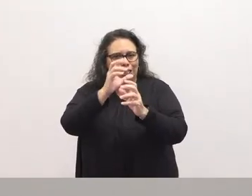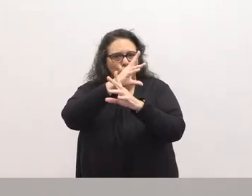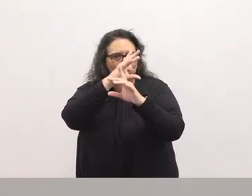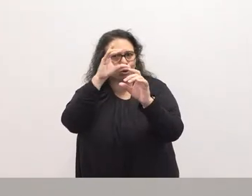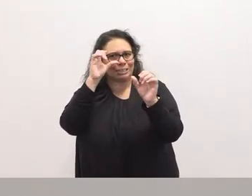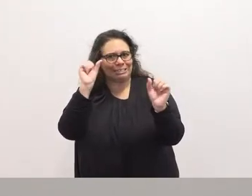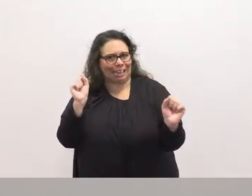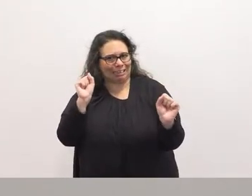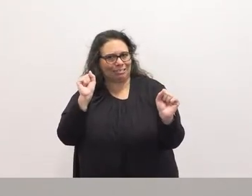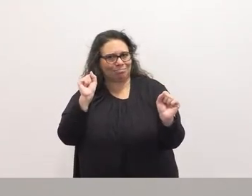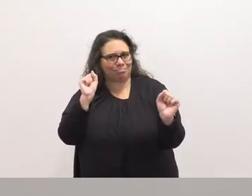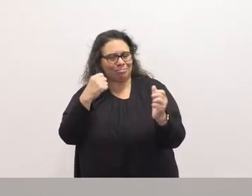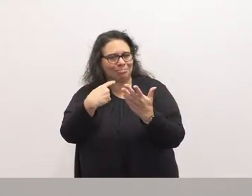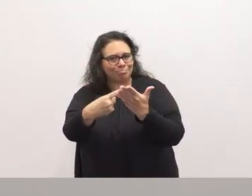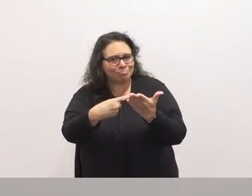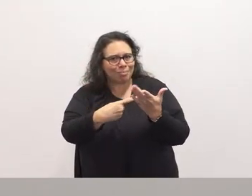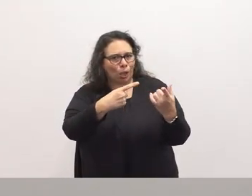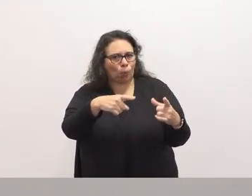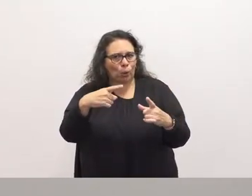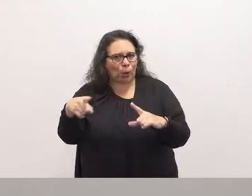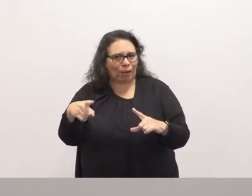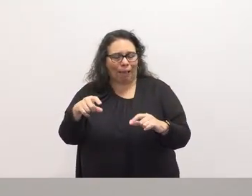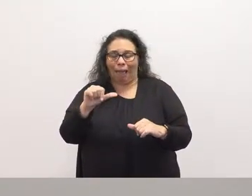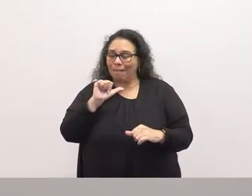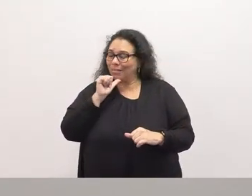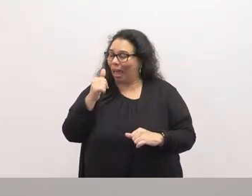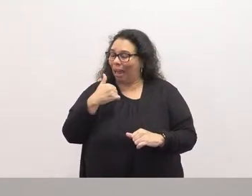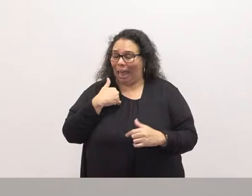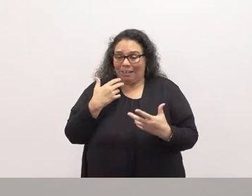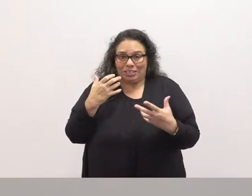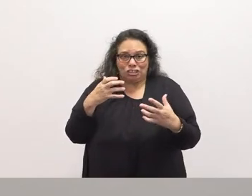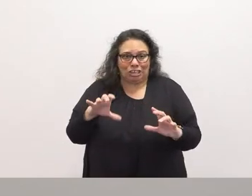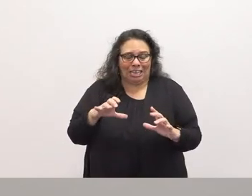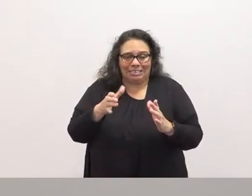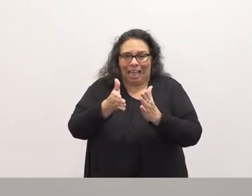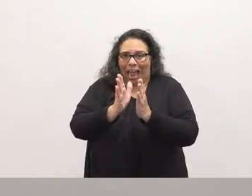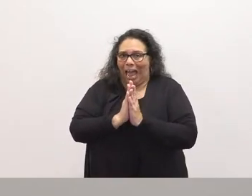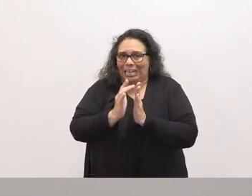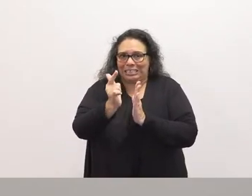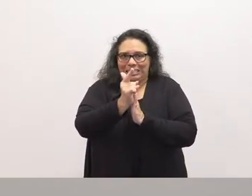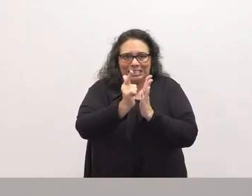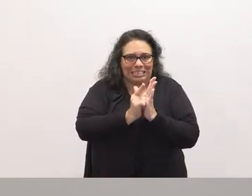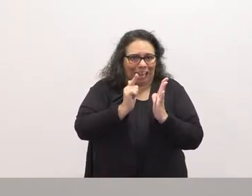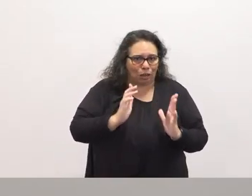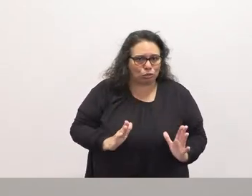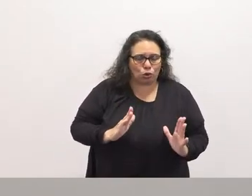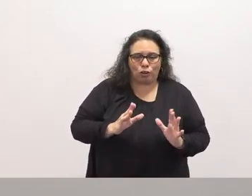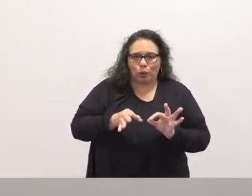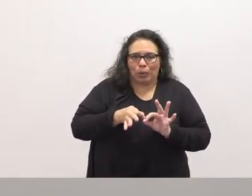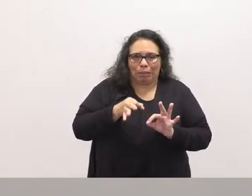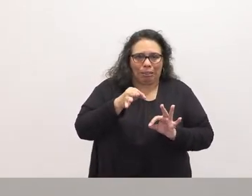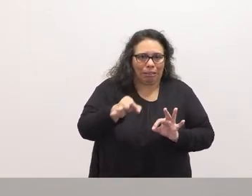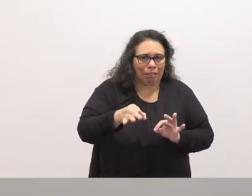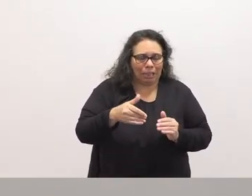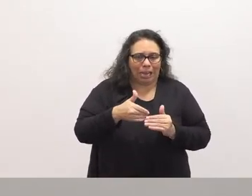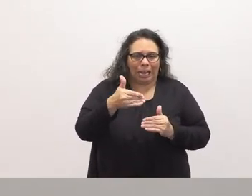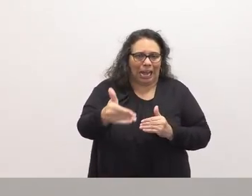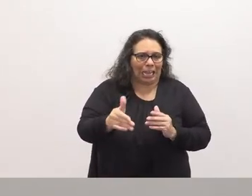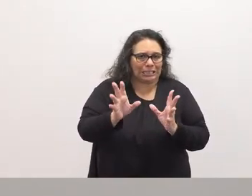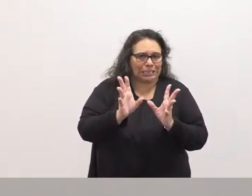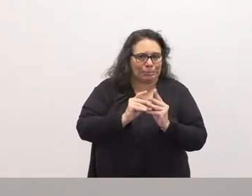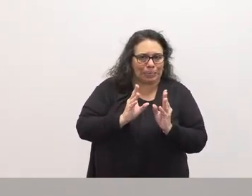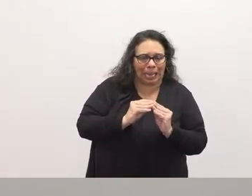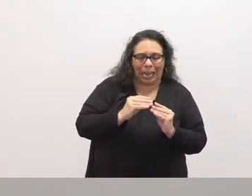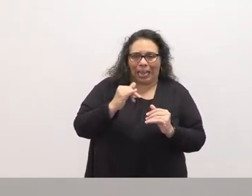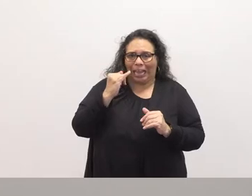it was that was going on. I haven't had a chance to ask council whether if we delayed it till the next meeting or anything like that, whether